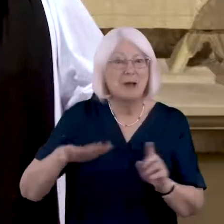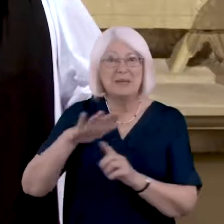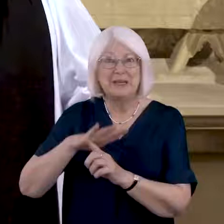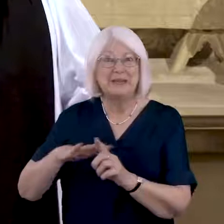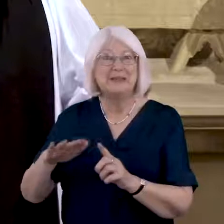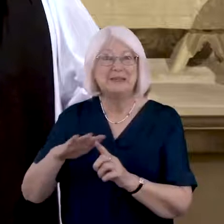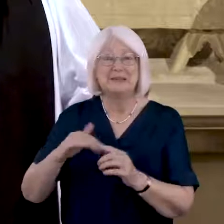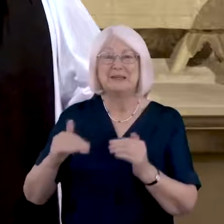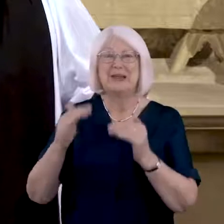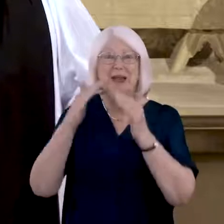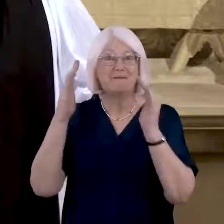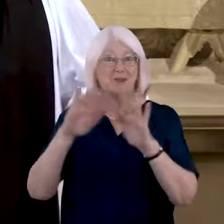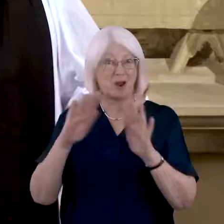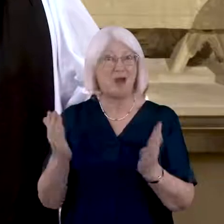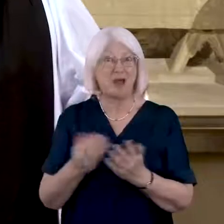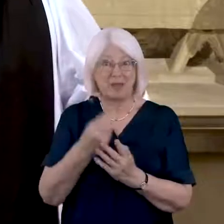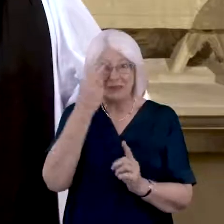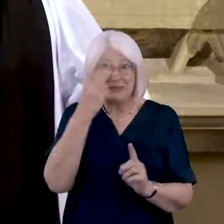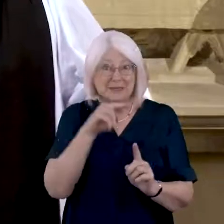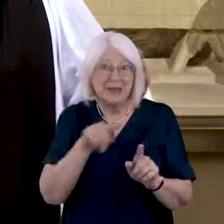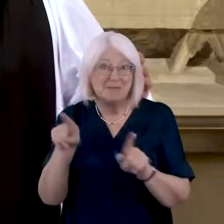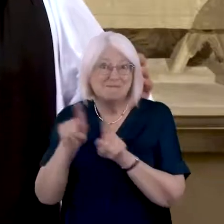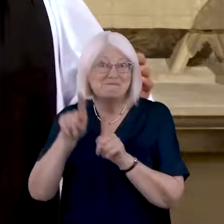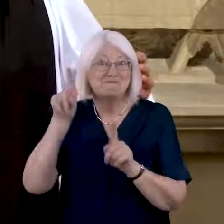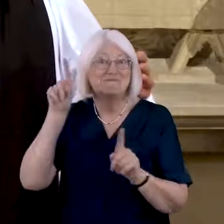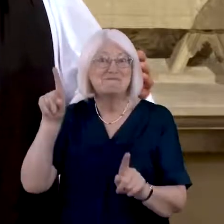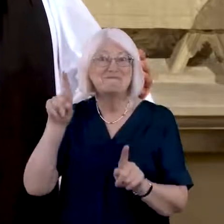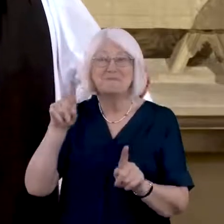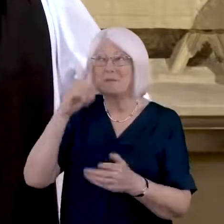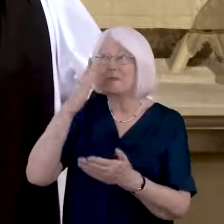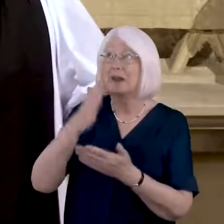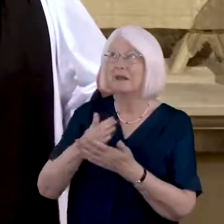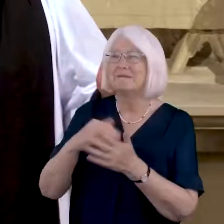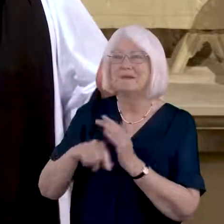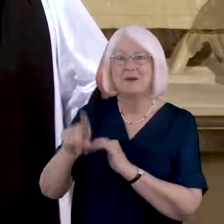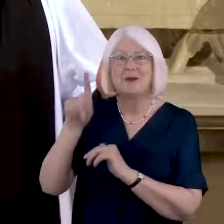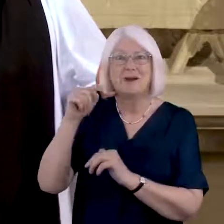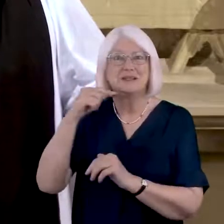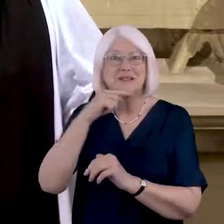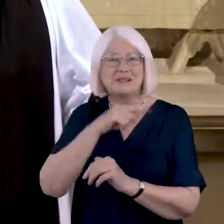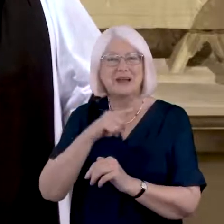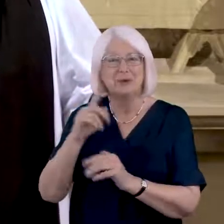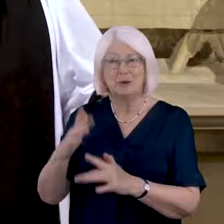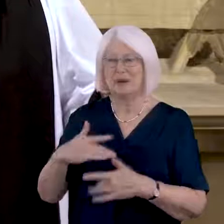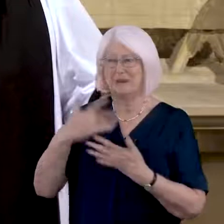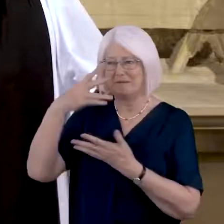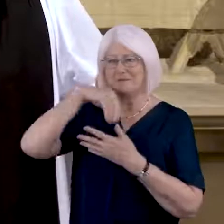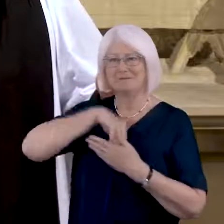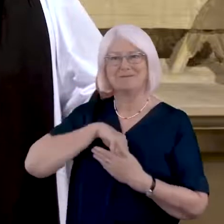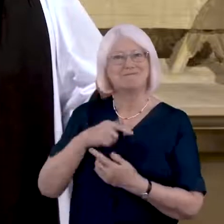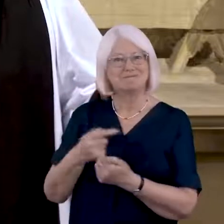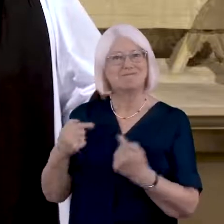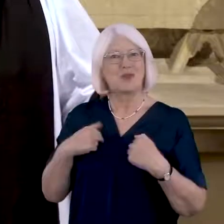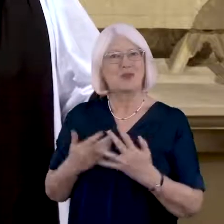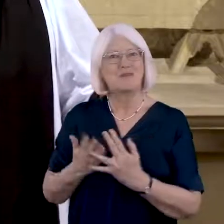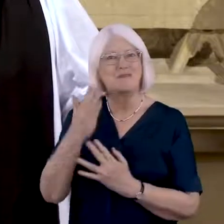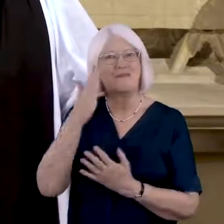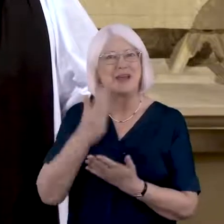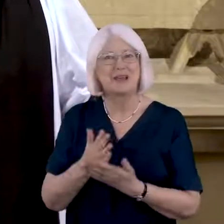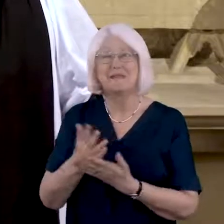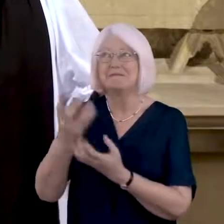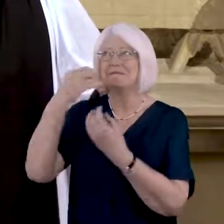heaven and on earth is named. We believe in God the Son, who lives in our hearts through faith and fills us with his